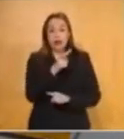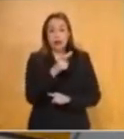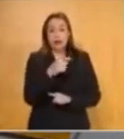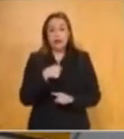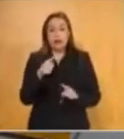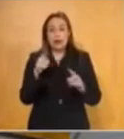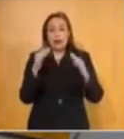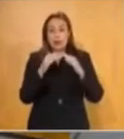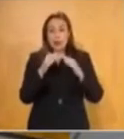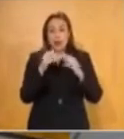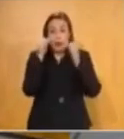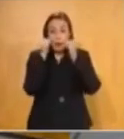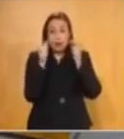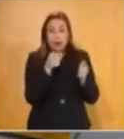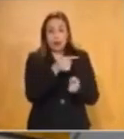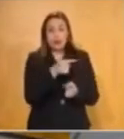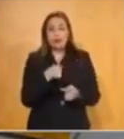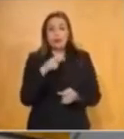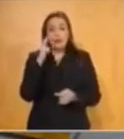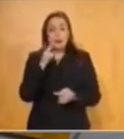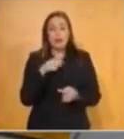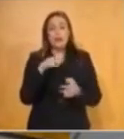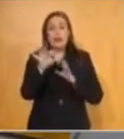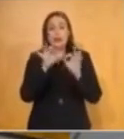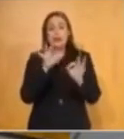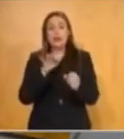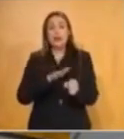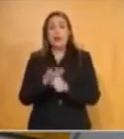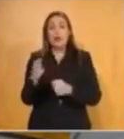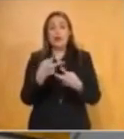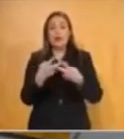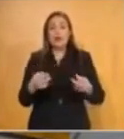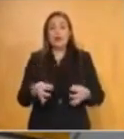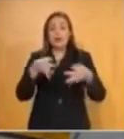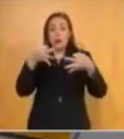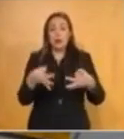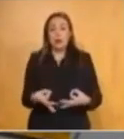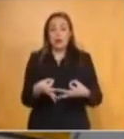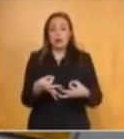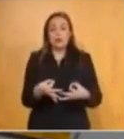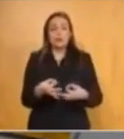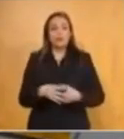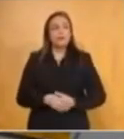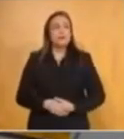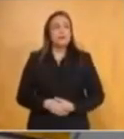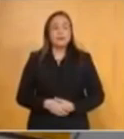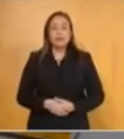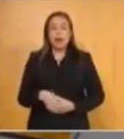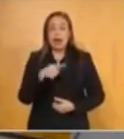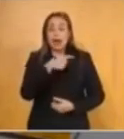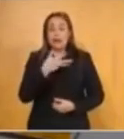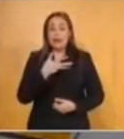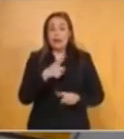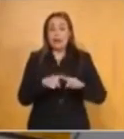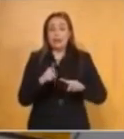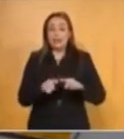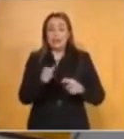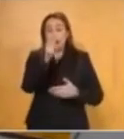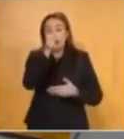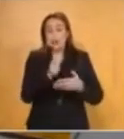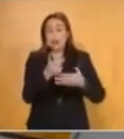home. Pay attention. It says select the right adjective for each character. We have here 5 different characters. I have here